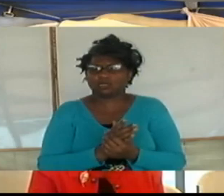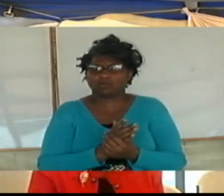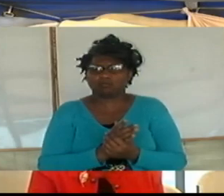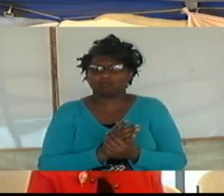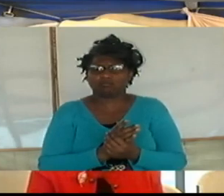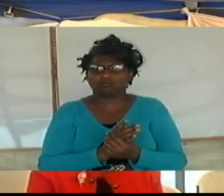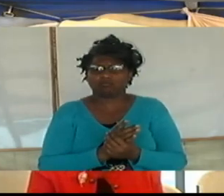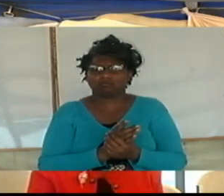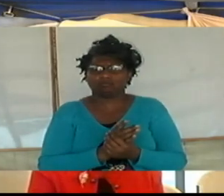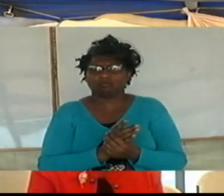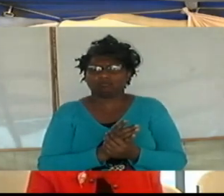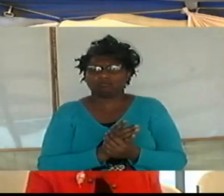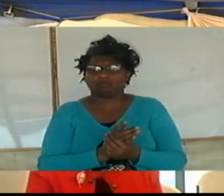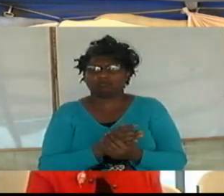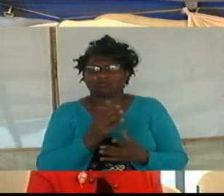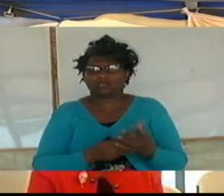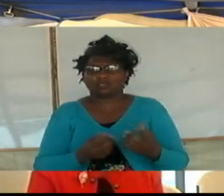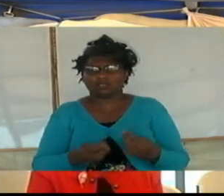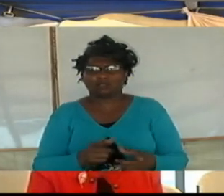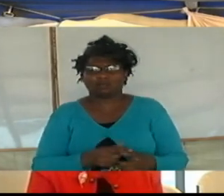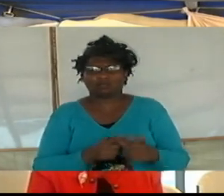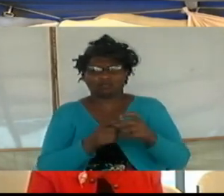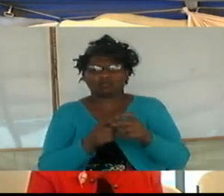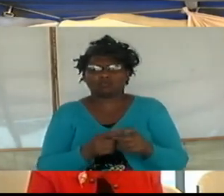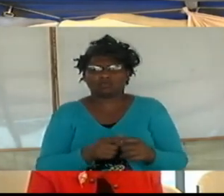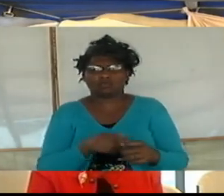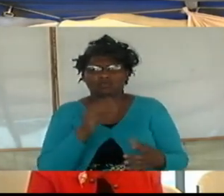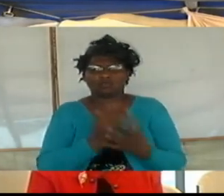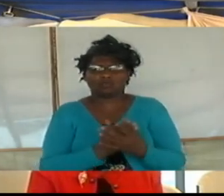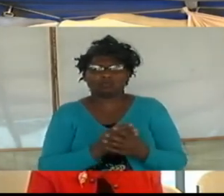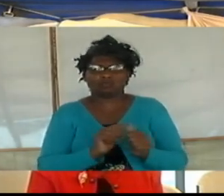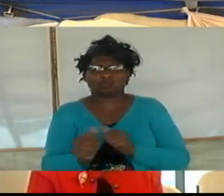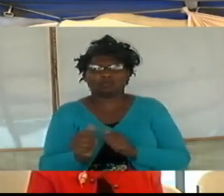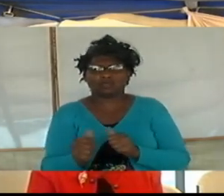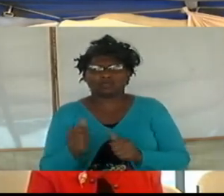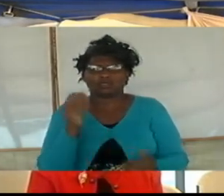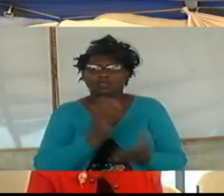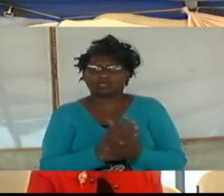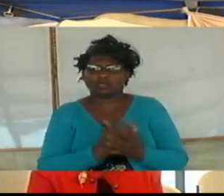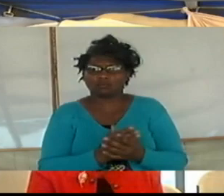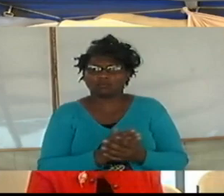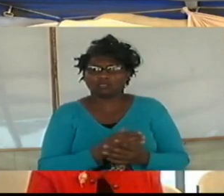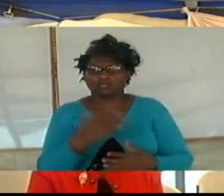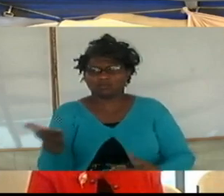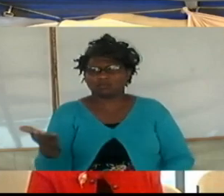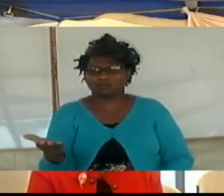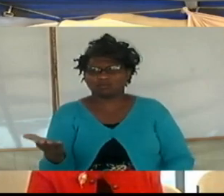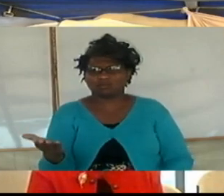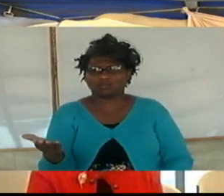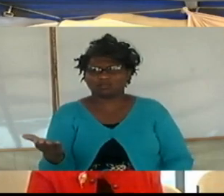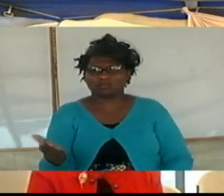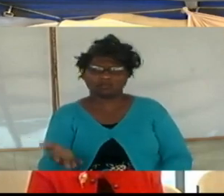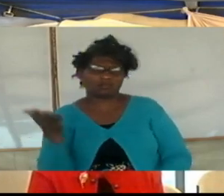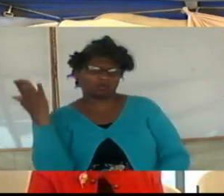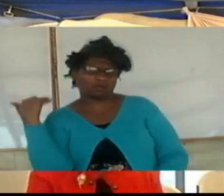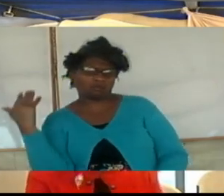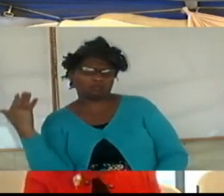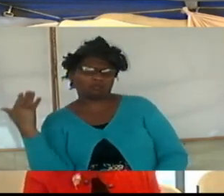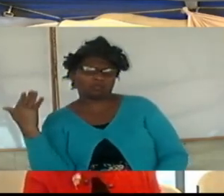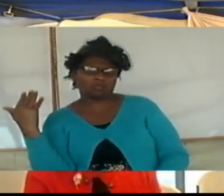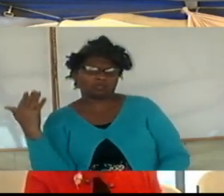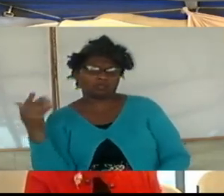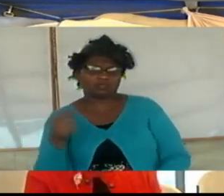I could recall somebody passing me. I don't know if they realized that I was getting robbed, so they said that, you know, you're on your own with that. Then he just passed me, and